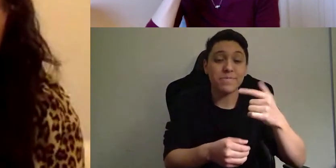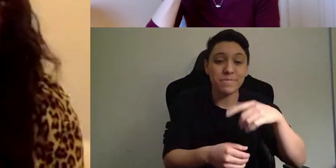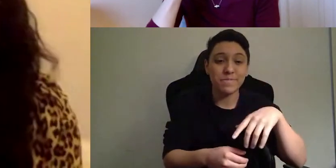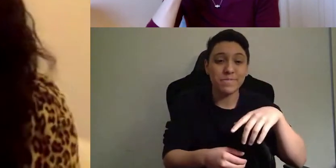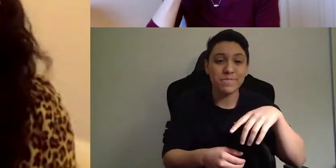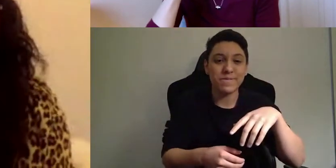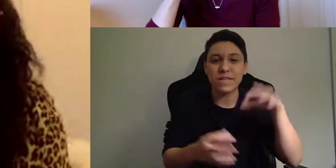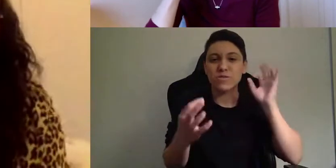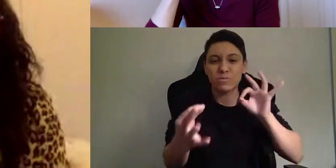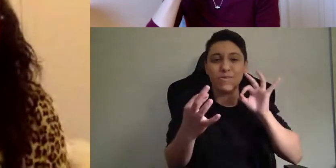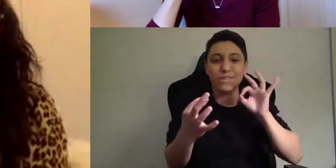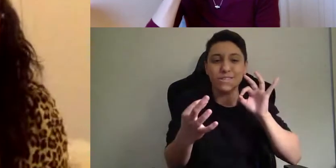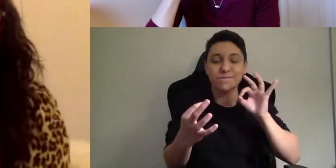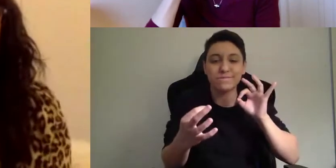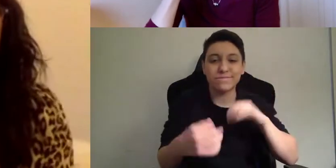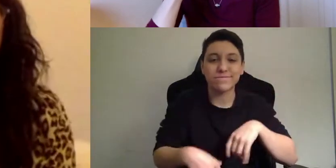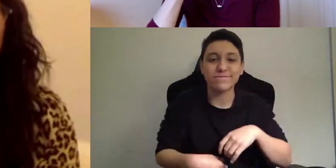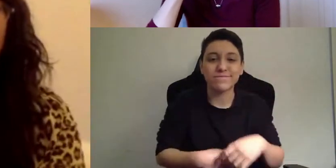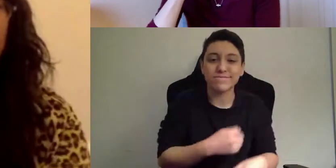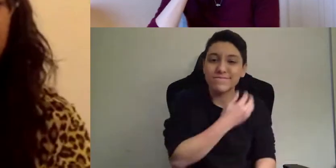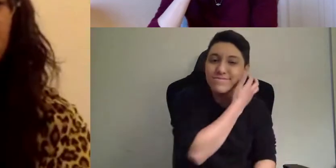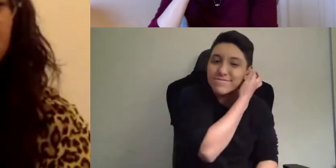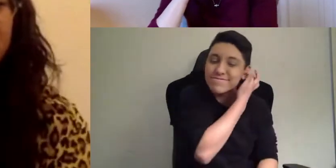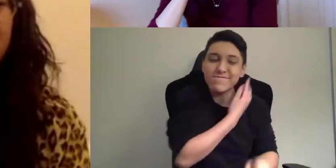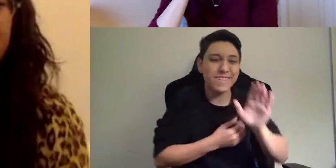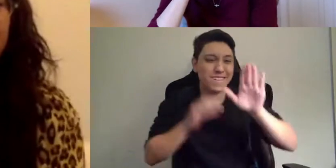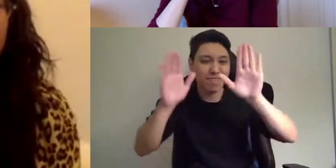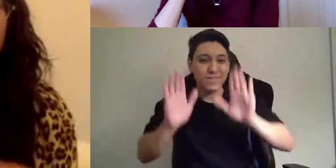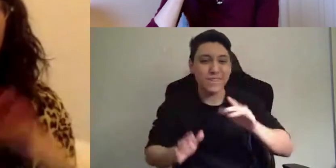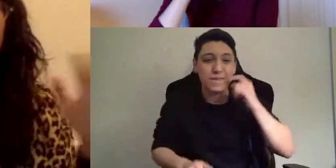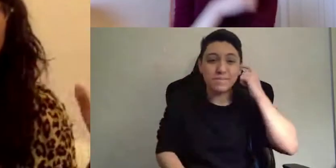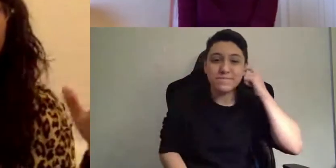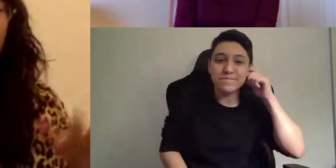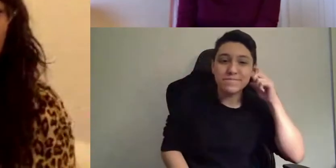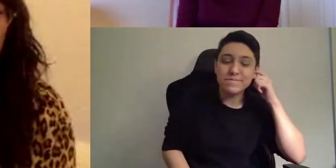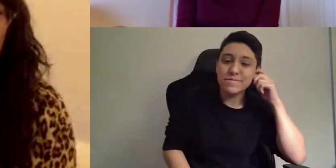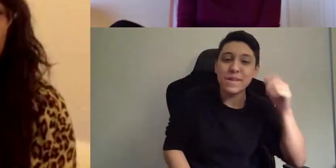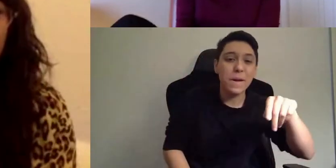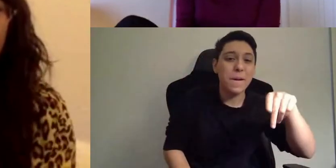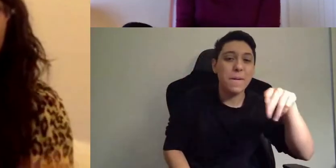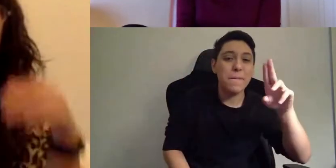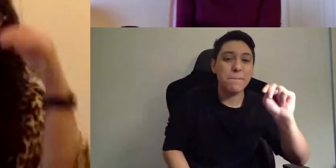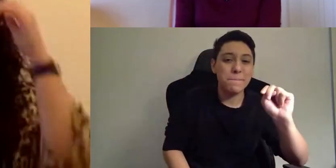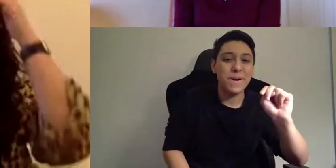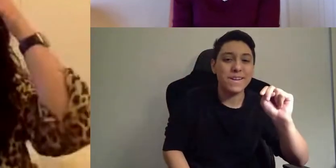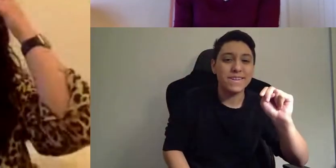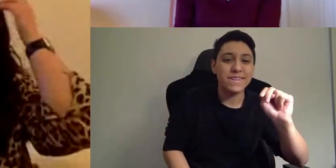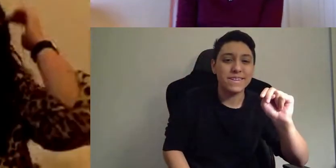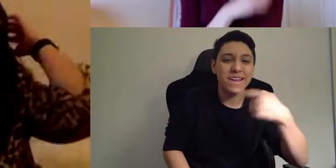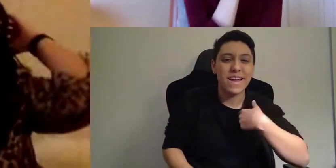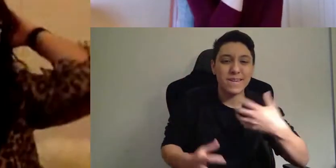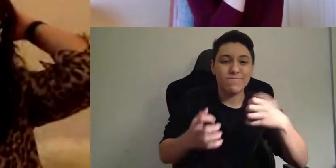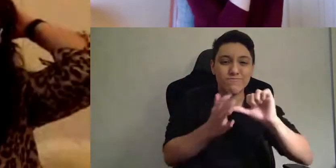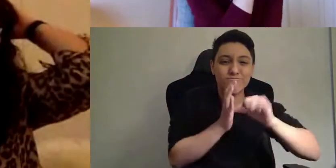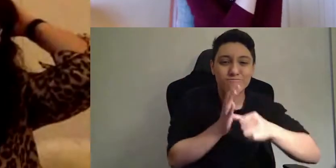it's perfect. That's great. Pun intended. Perfect. I didn't even try to do that, actually.